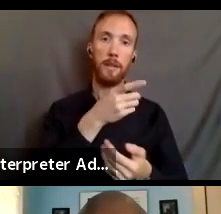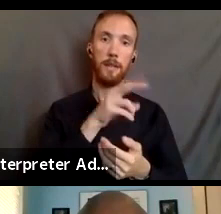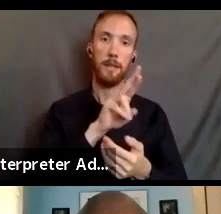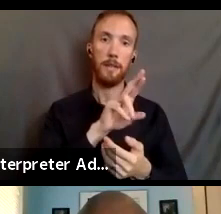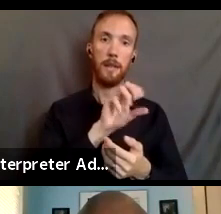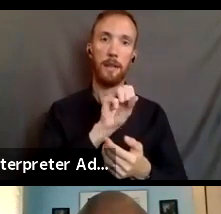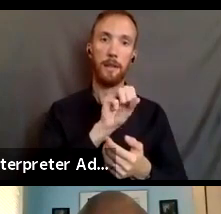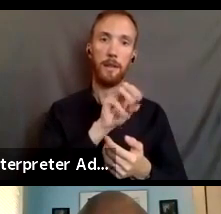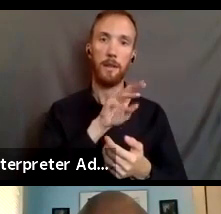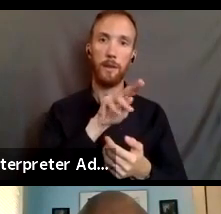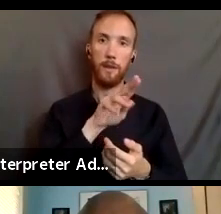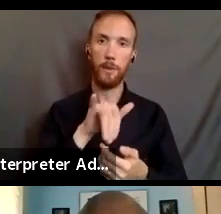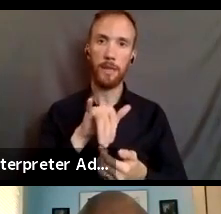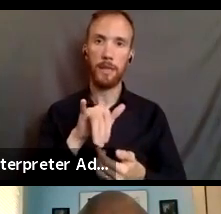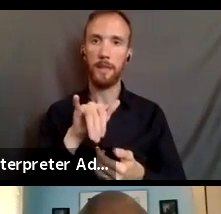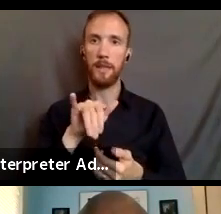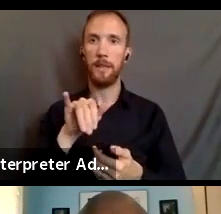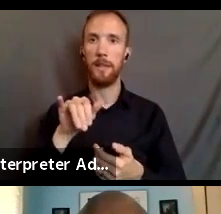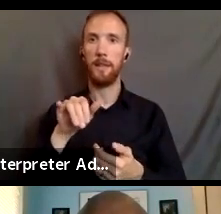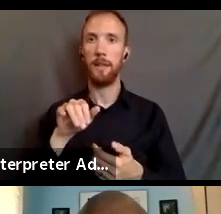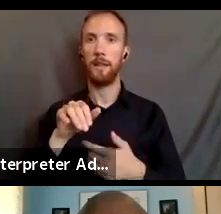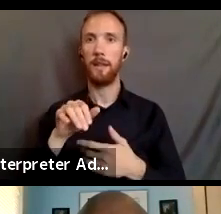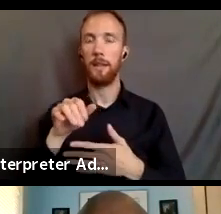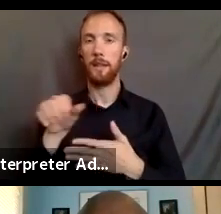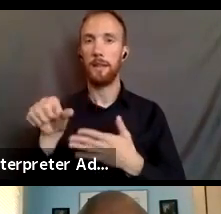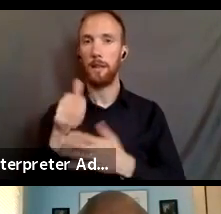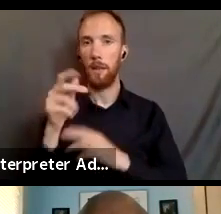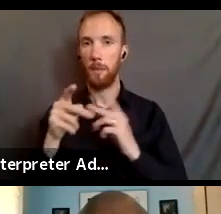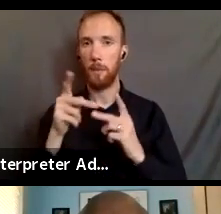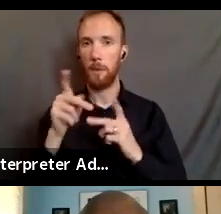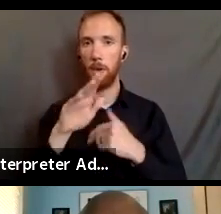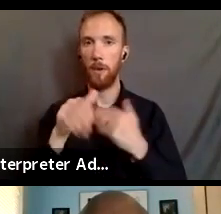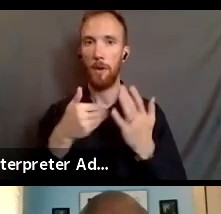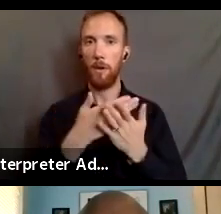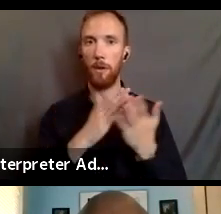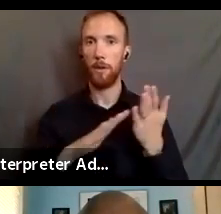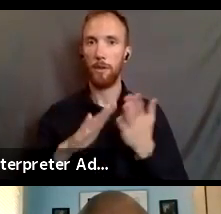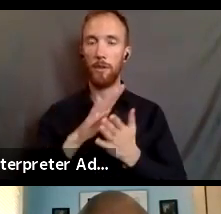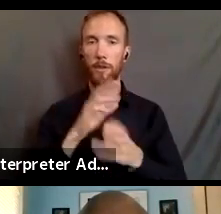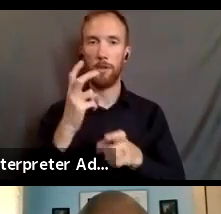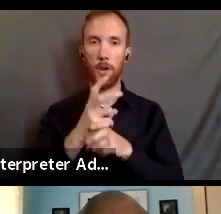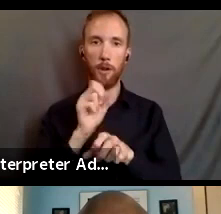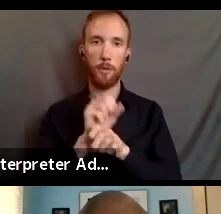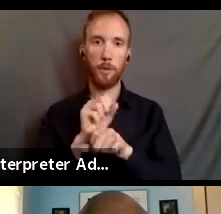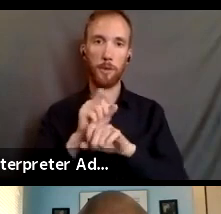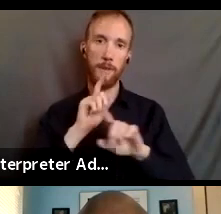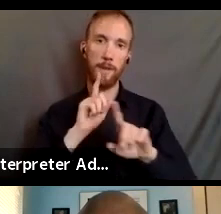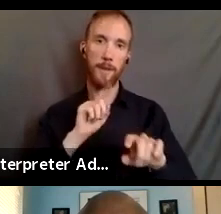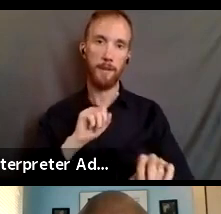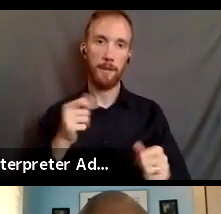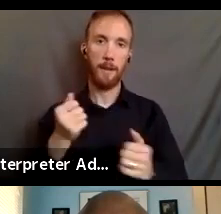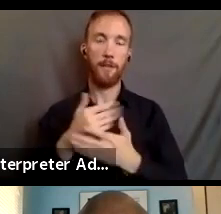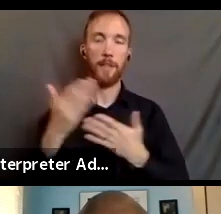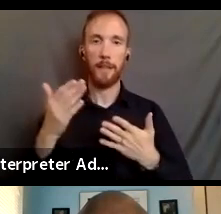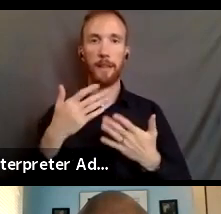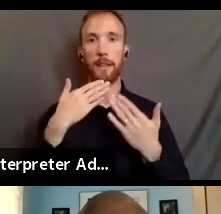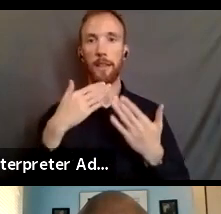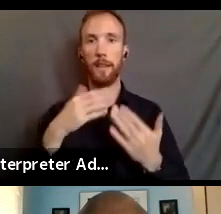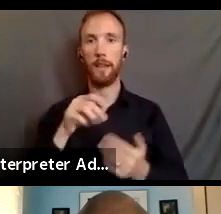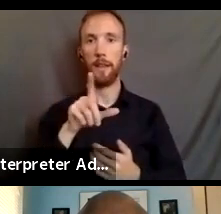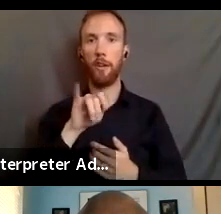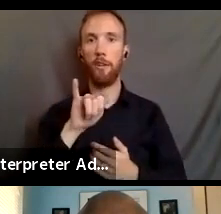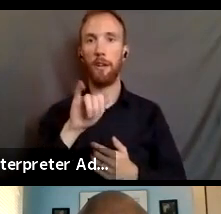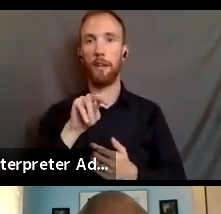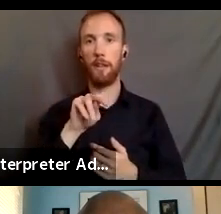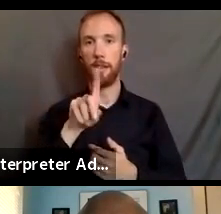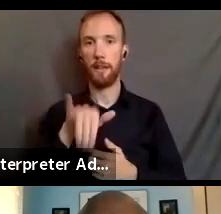work that you have done to answer all our questions uh and as as duane mentioned we all